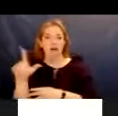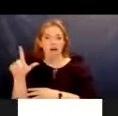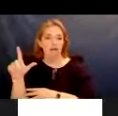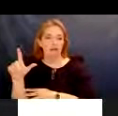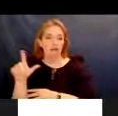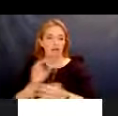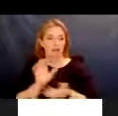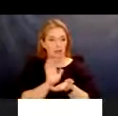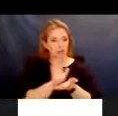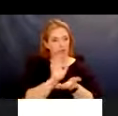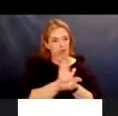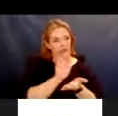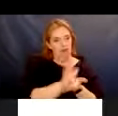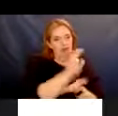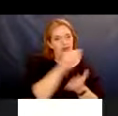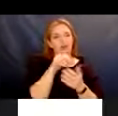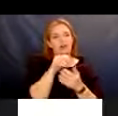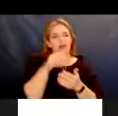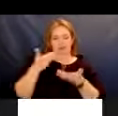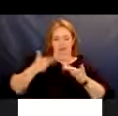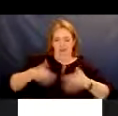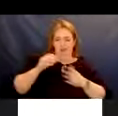Pushing flogs off us in the reeking white zones.